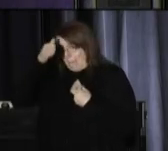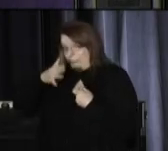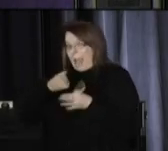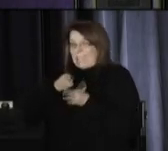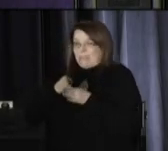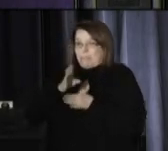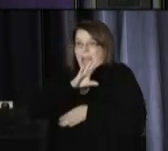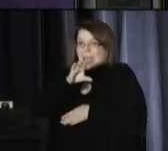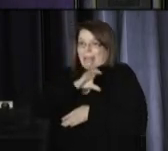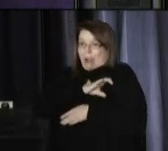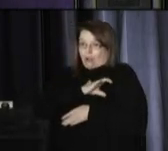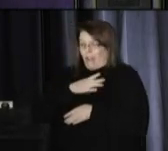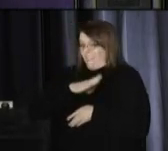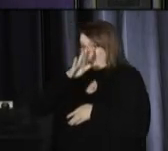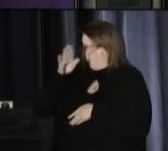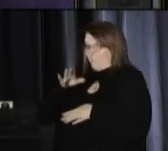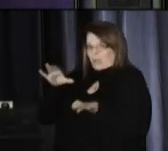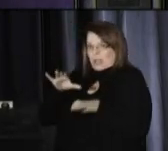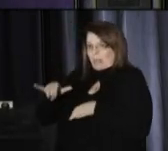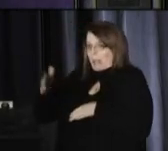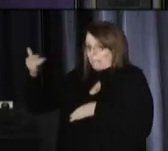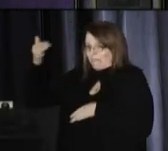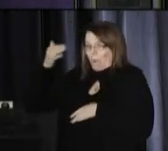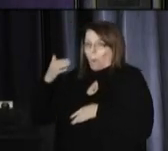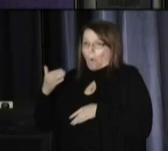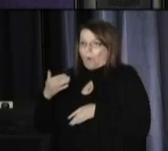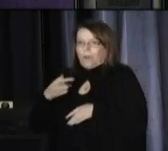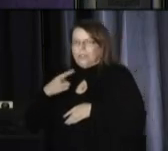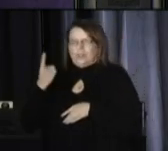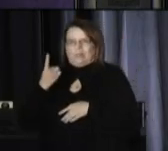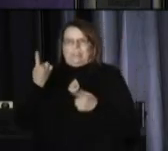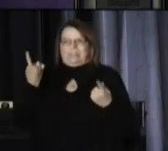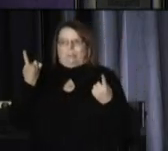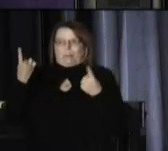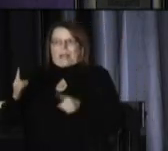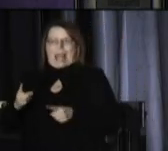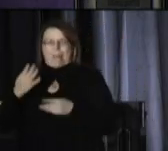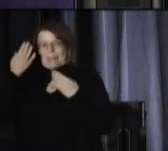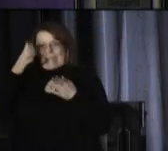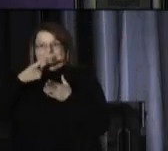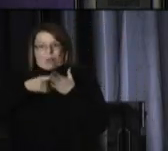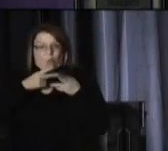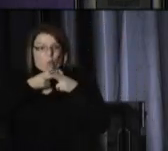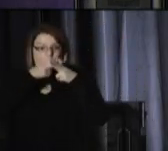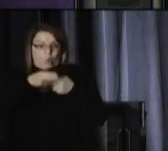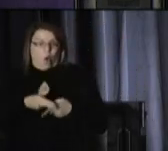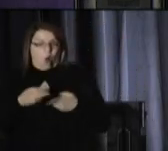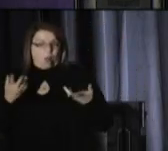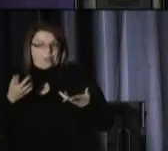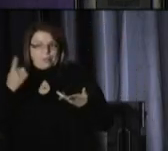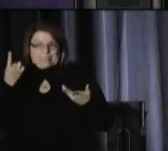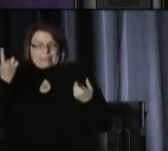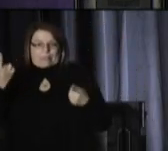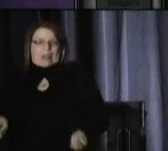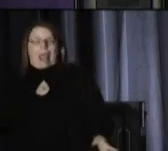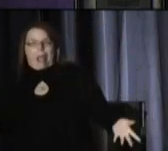never done that before. Yeah. So something I don't know what to call it, but yeah, something